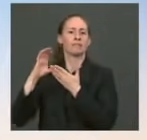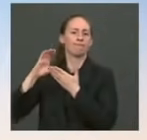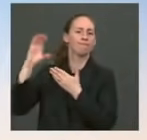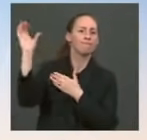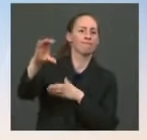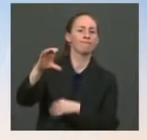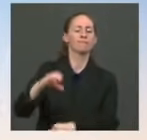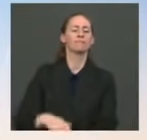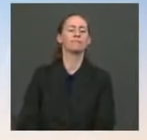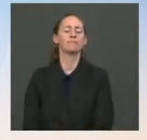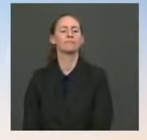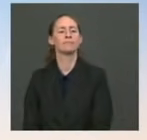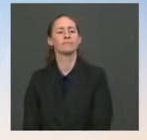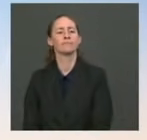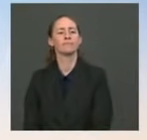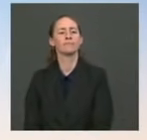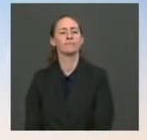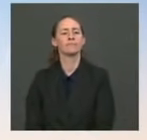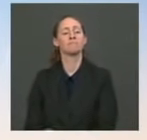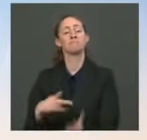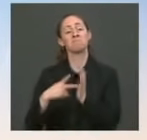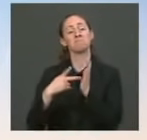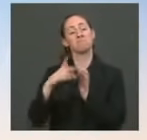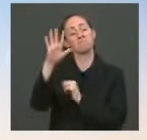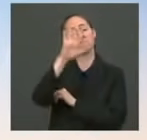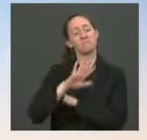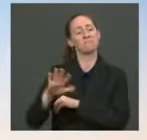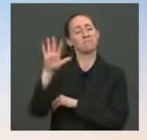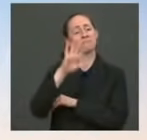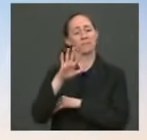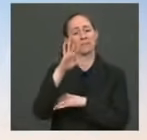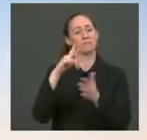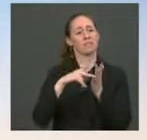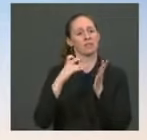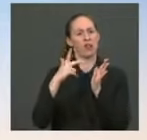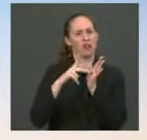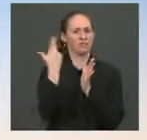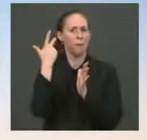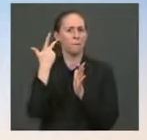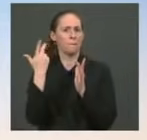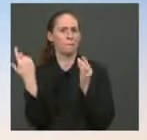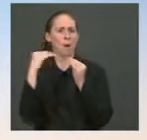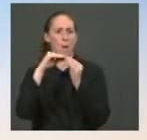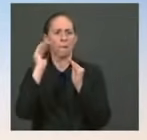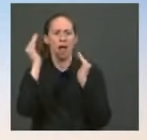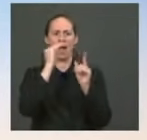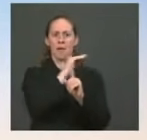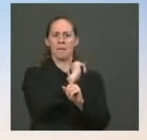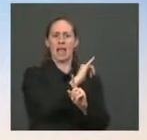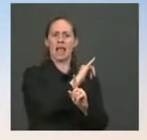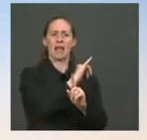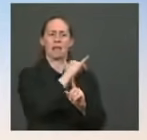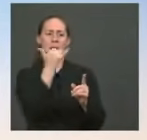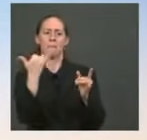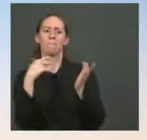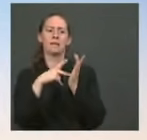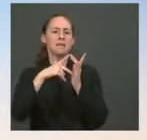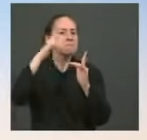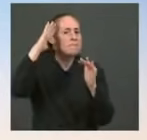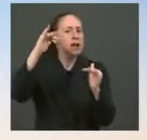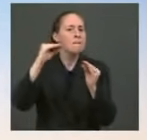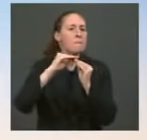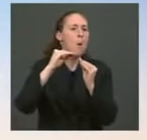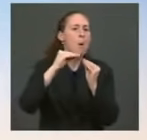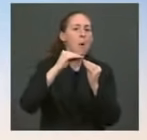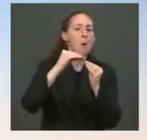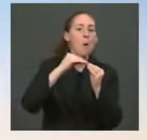in August, which represents roughly three times the amount spent in May. We expect distribution progress to continue, but even if